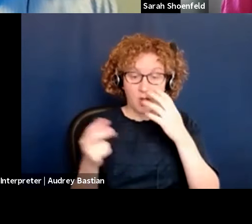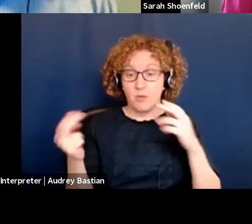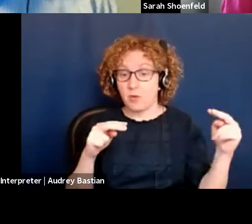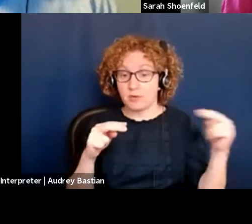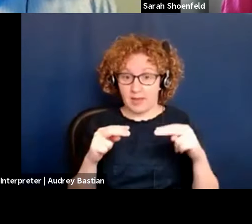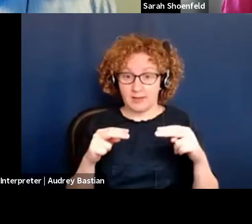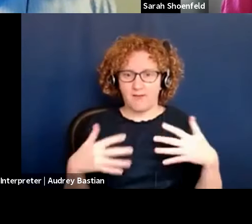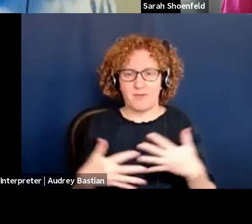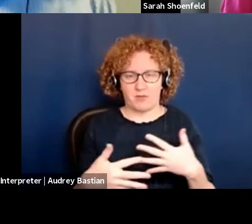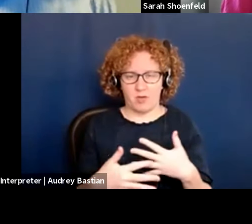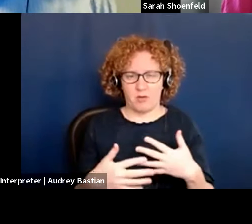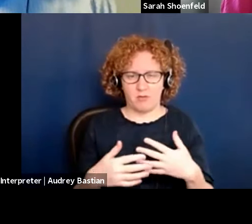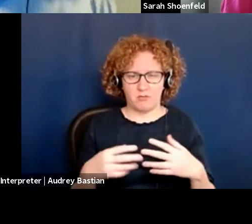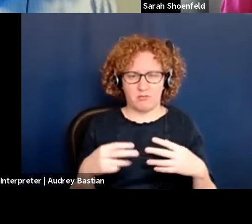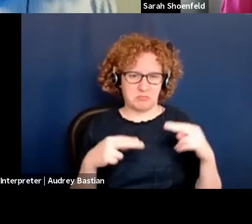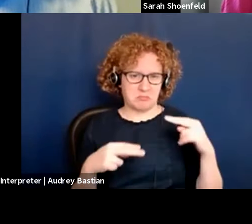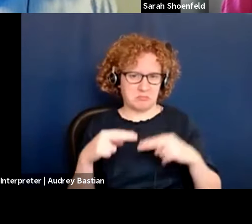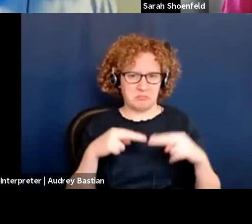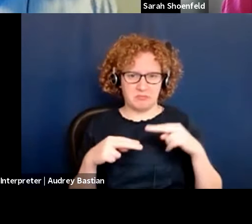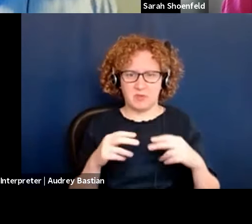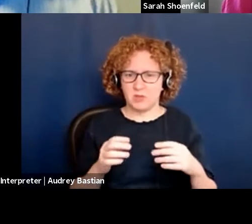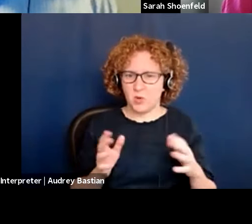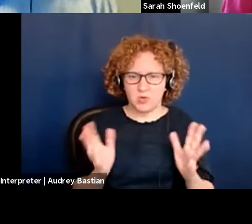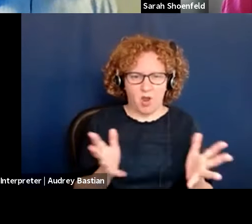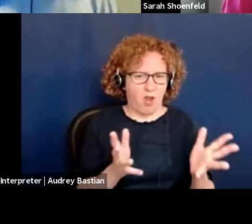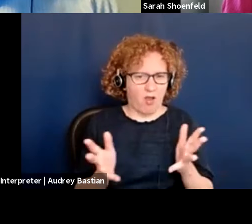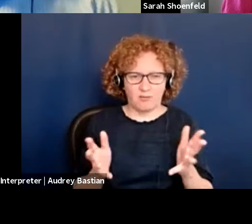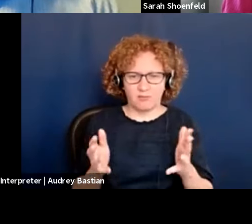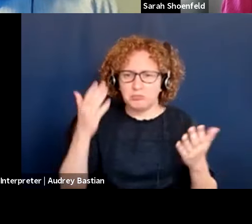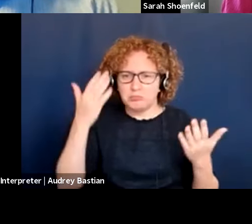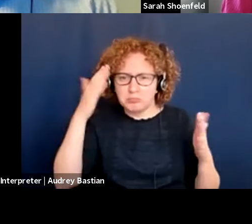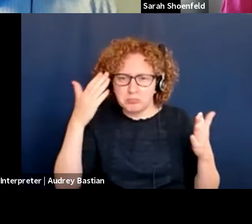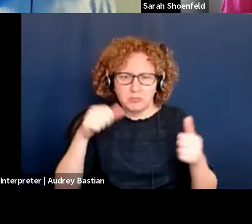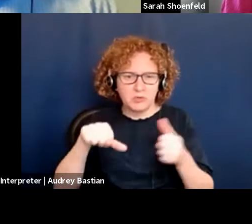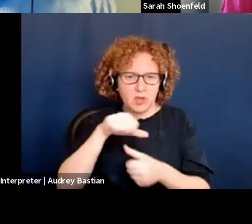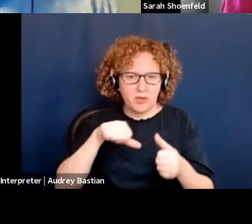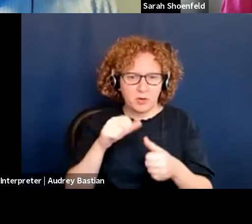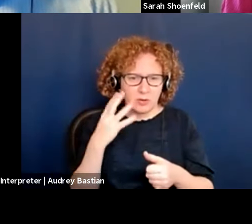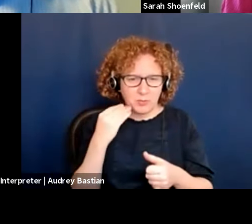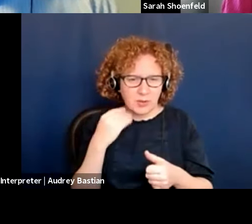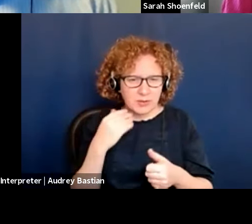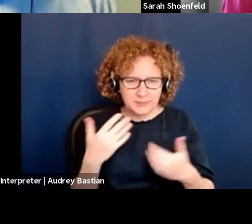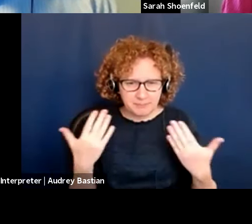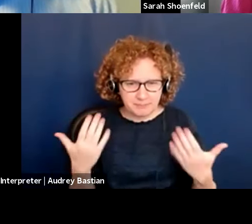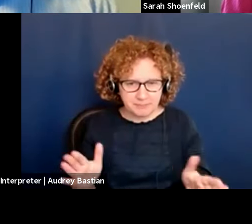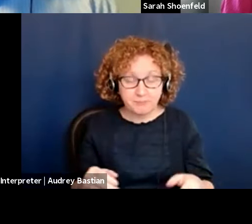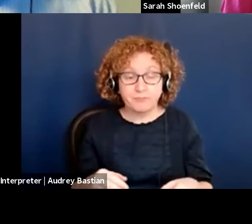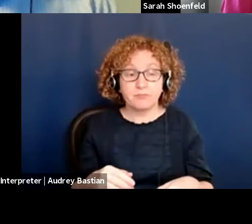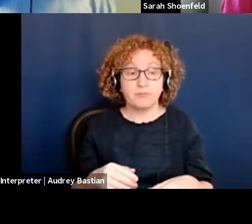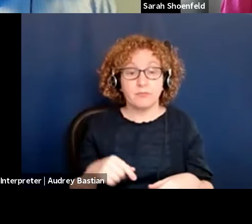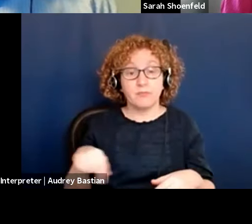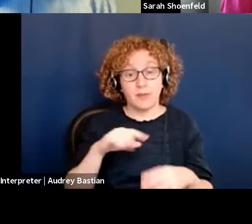are fearful. They don't talk and they don't know what each other has experienced. So I would say that these